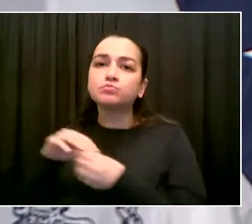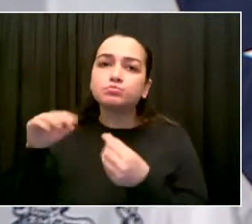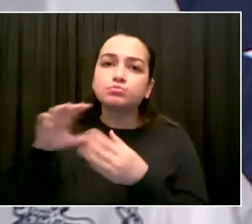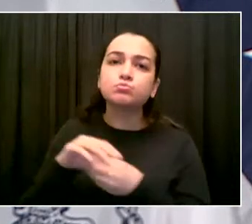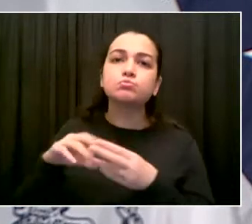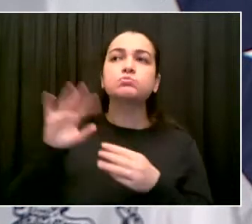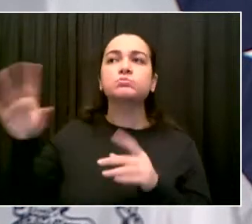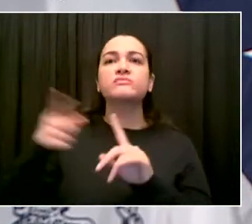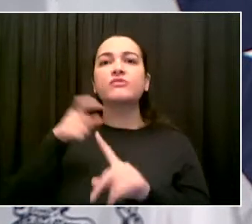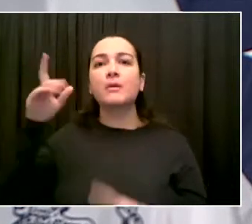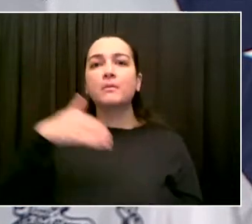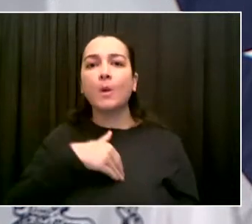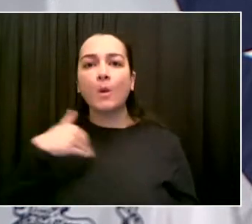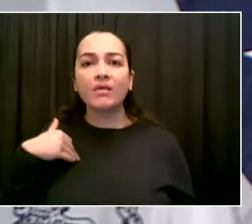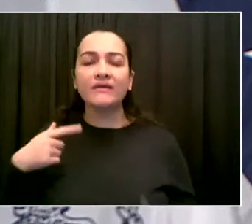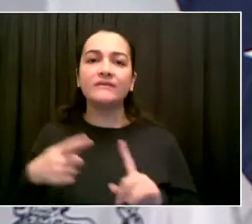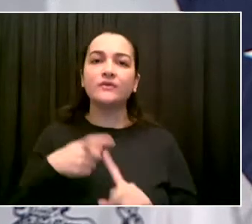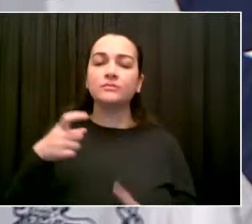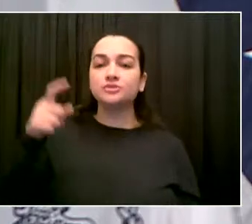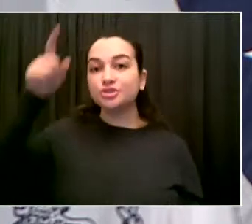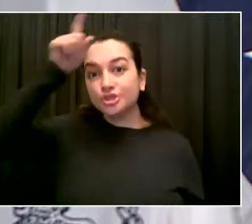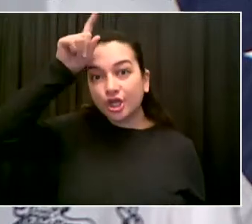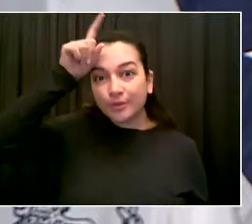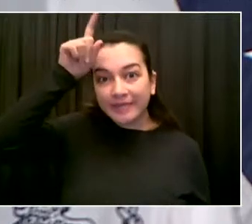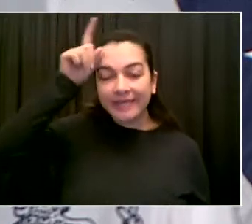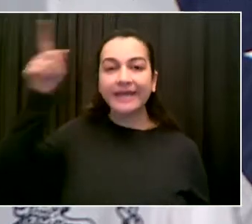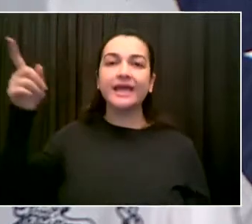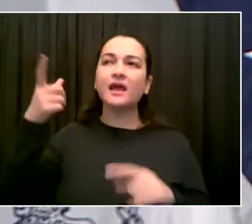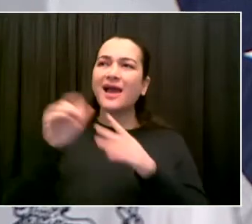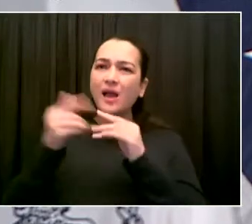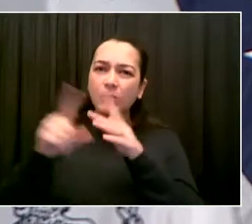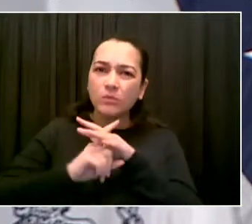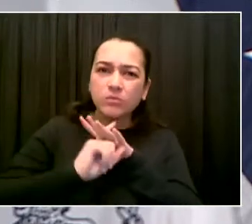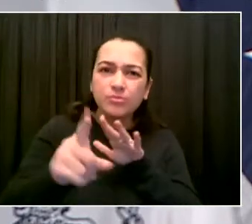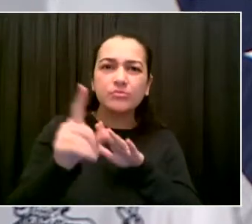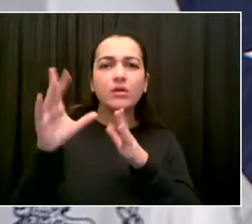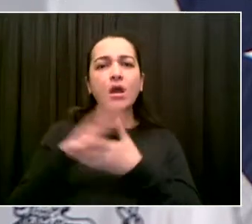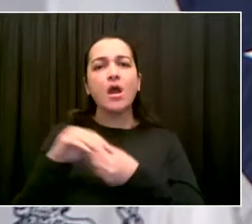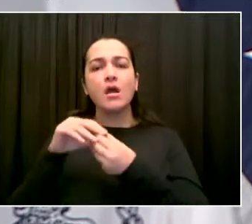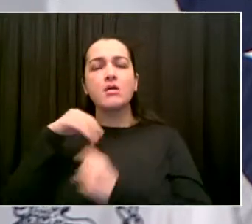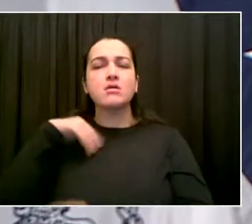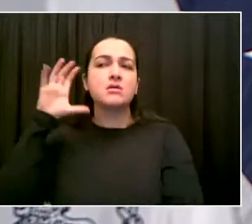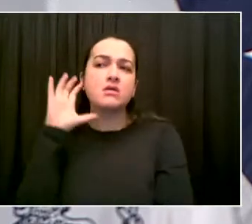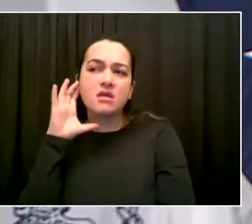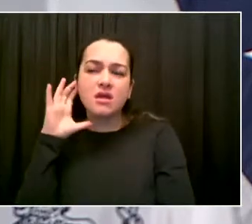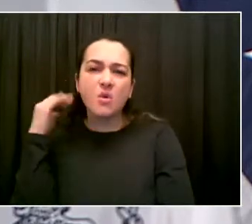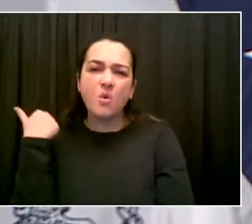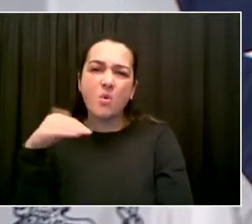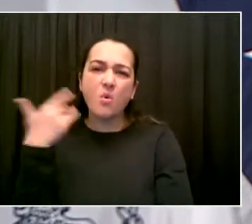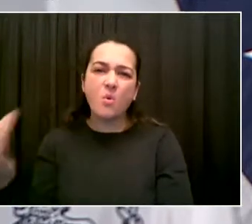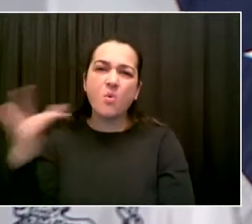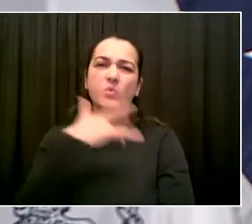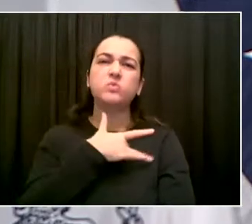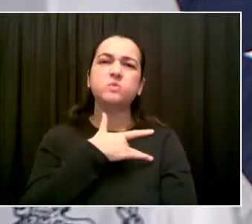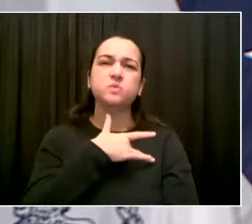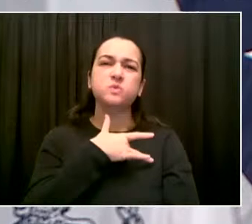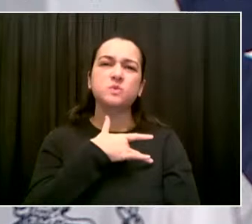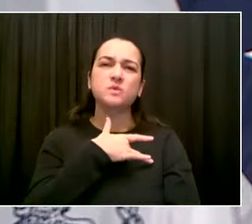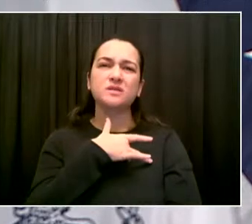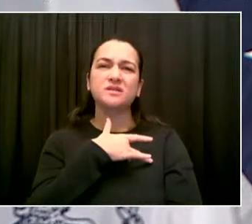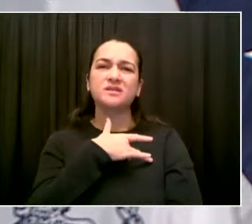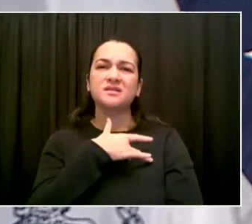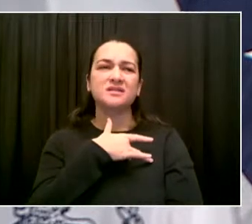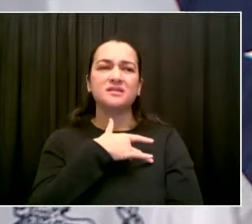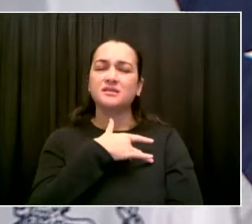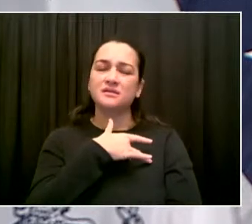inspiring, but it's also a reminder to us that the work of fighting anti-Semitism and the work of fighting hatred continues. And